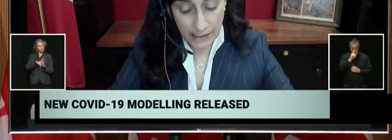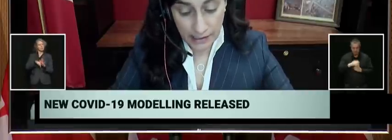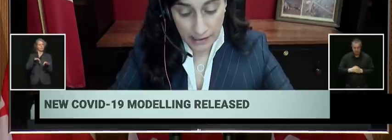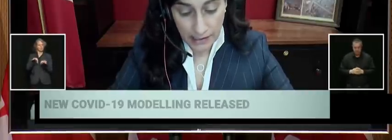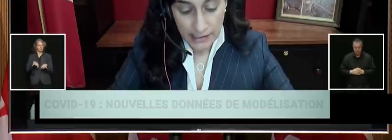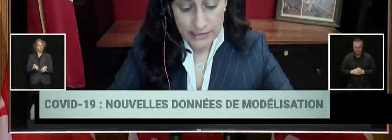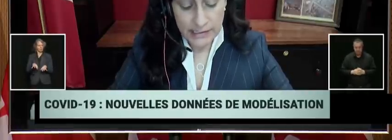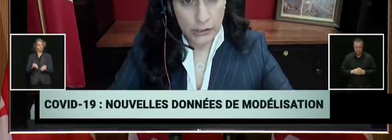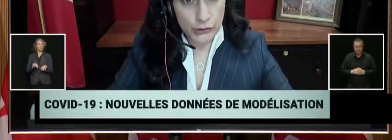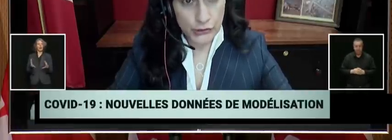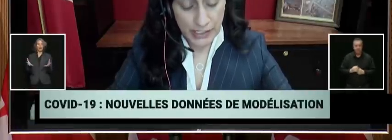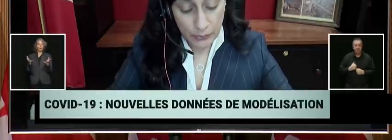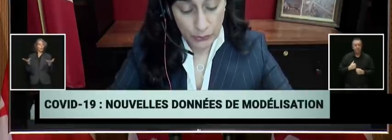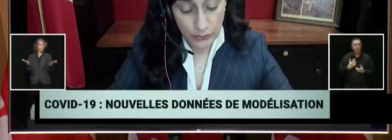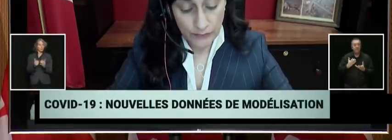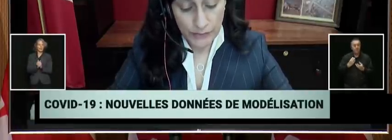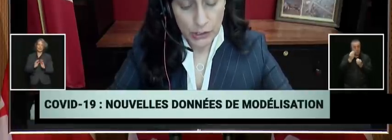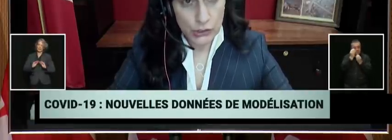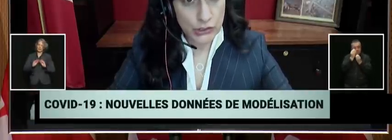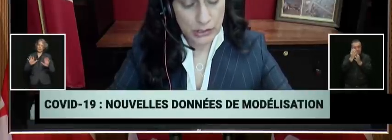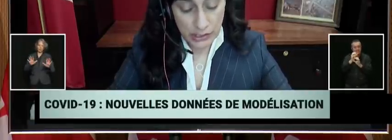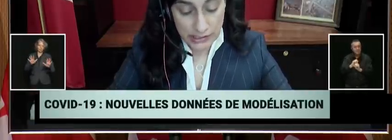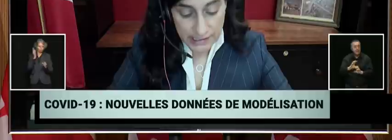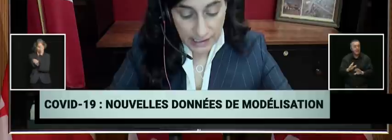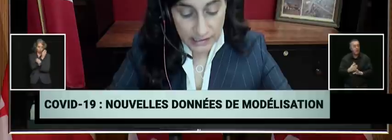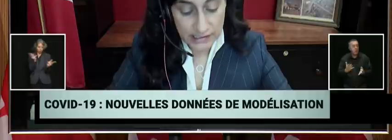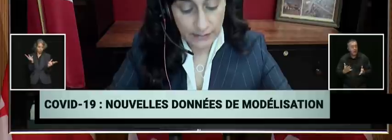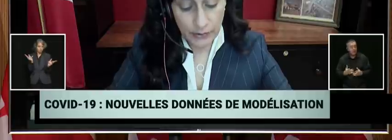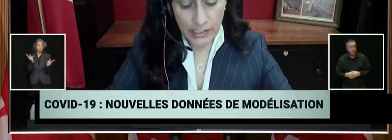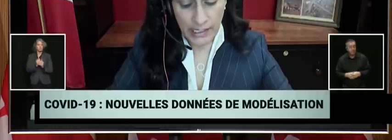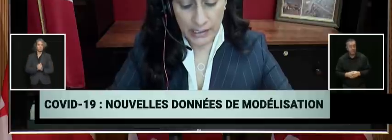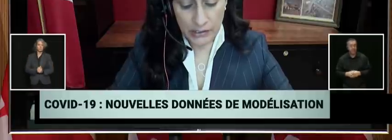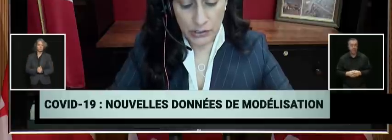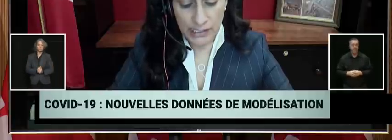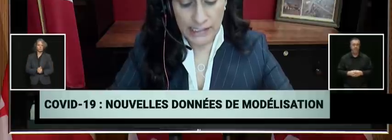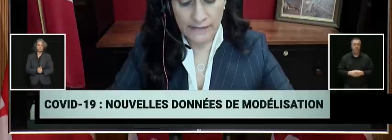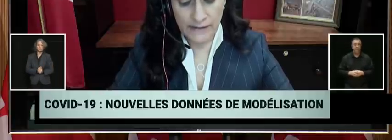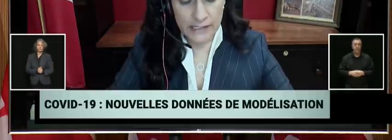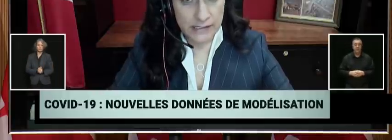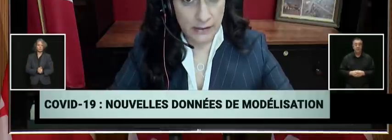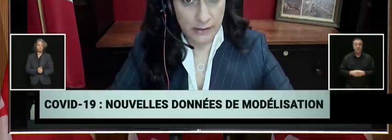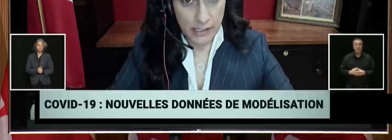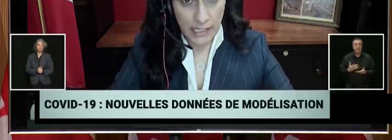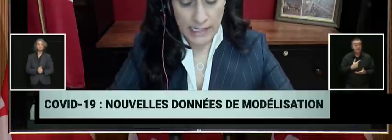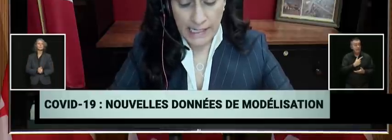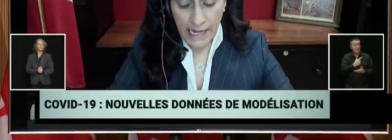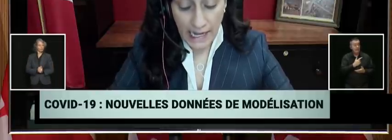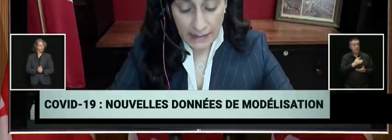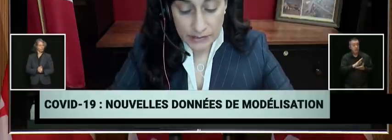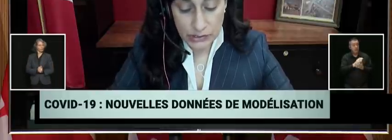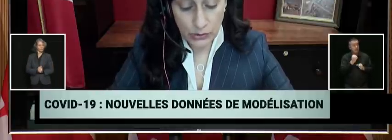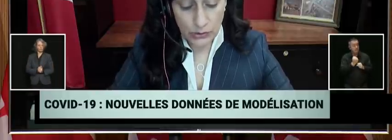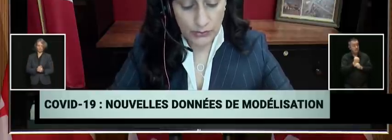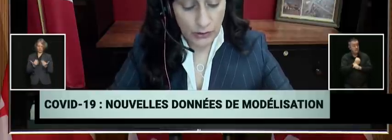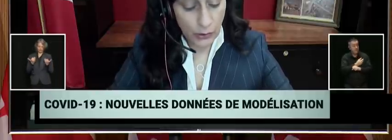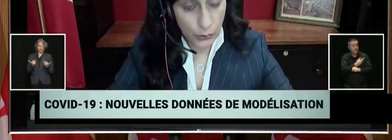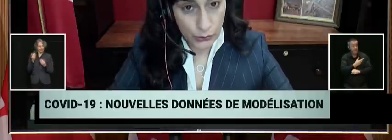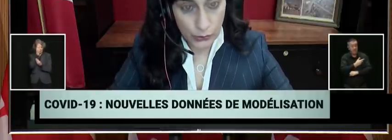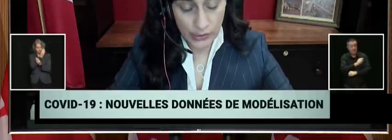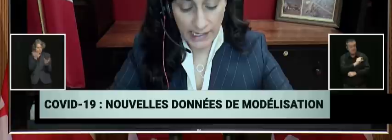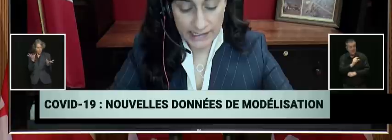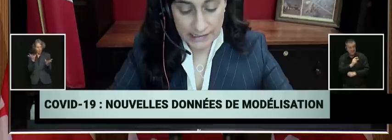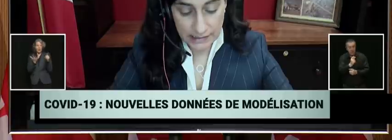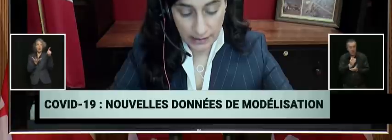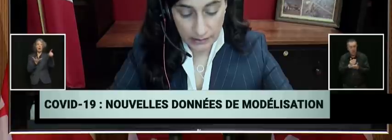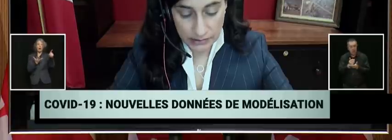clair dès le début. Ce retard temporaire dans les livraisons n'a absolument